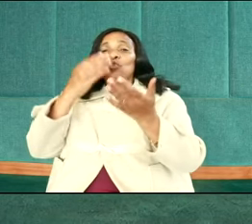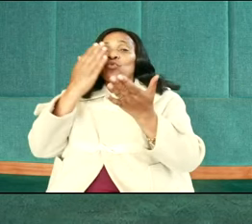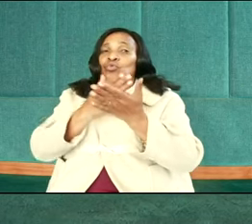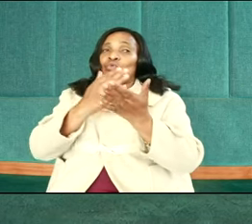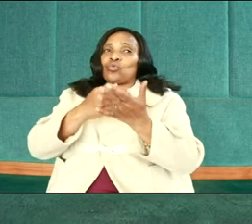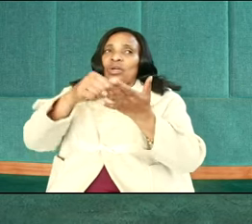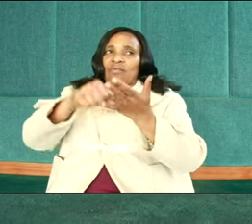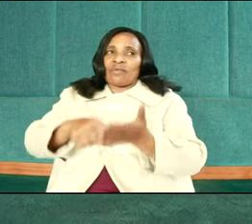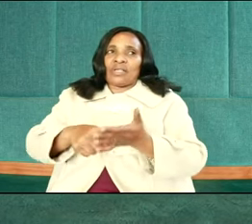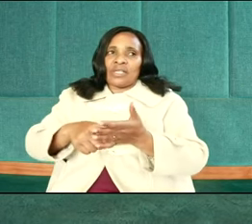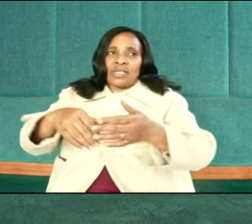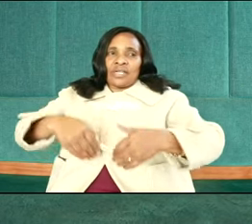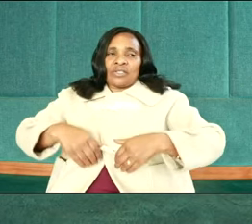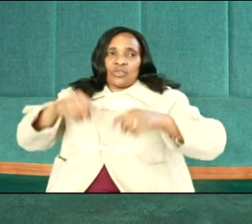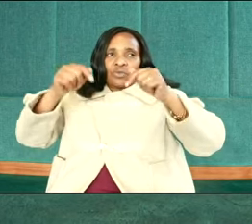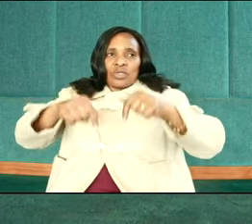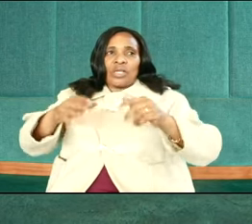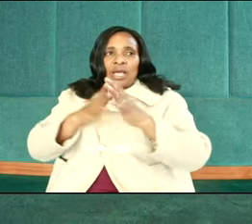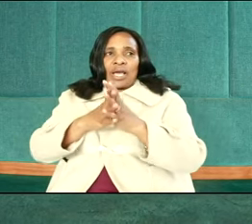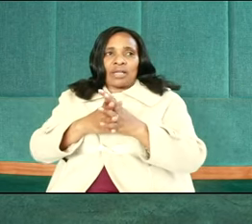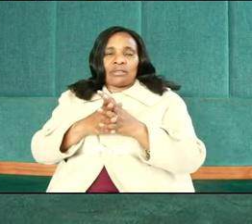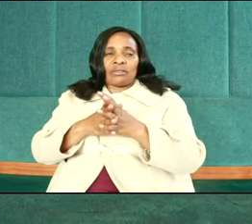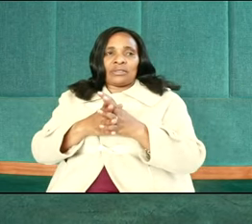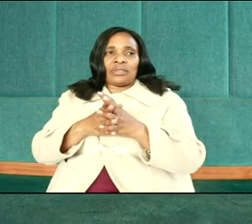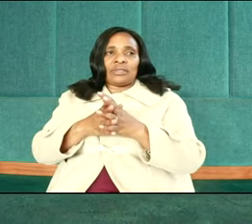teens today and youth today. You know,